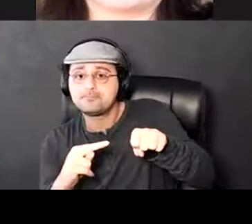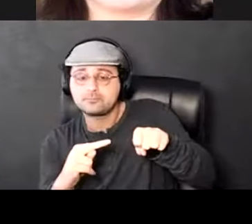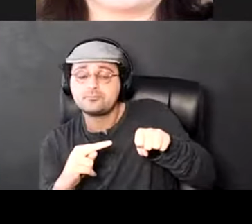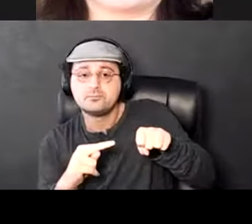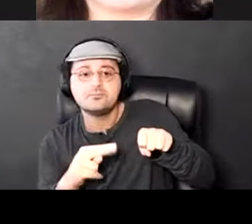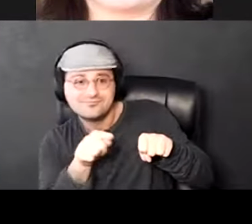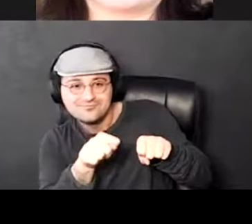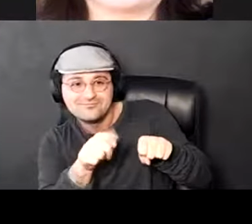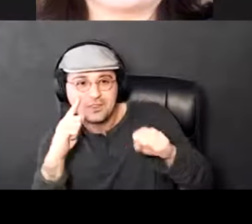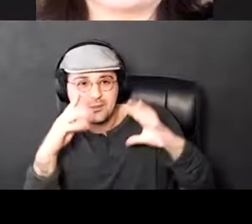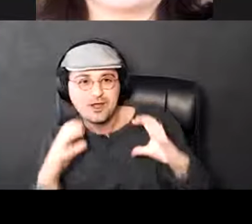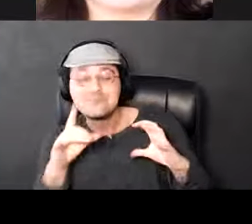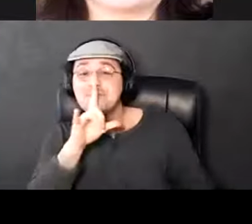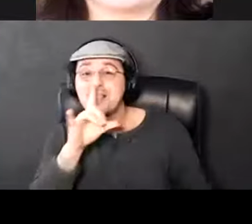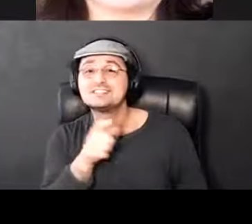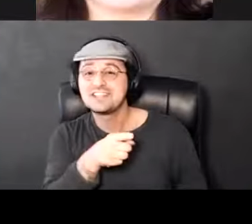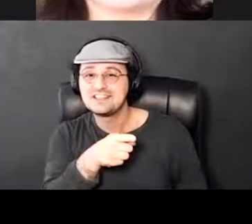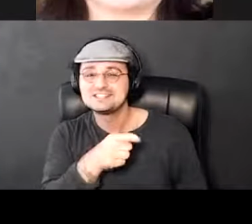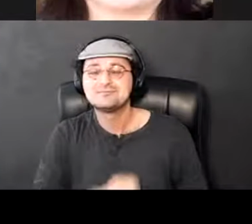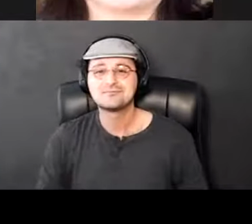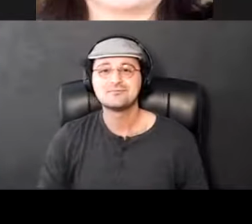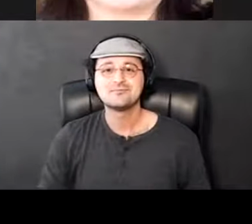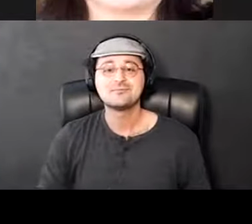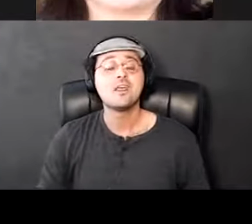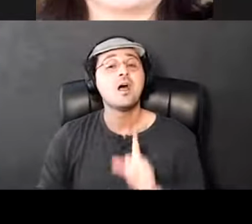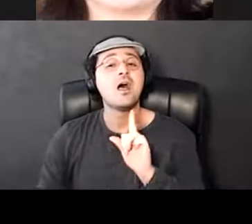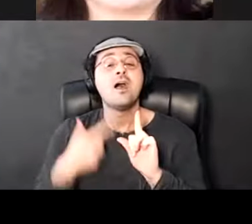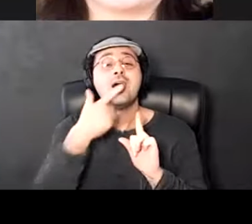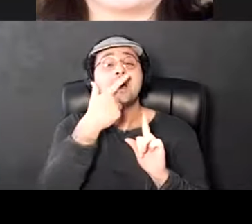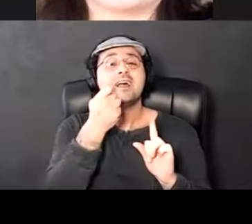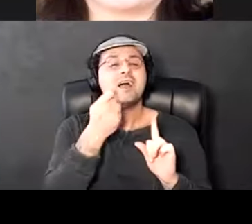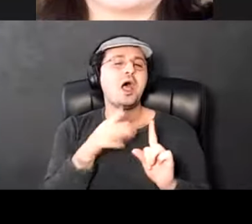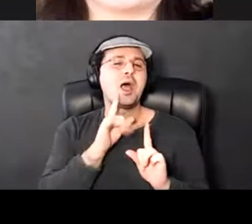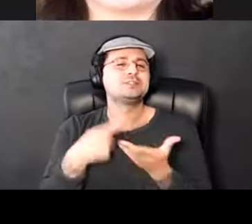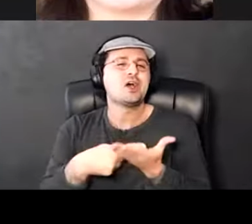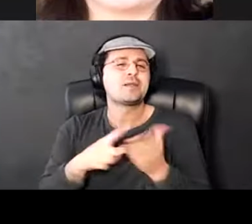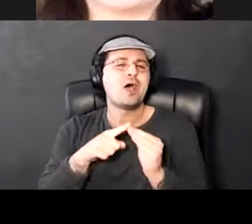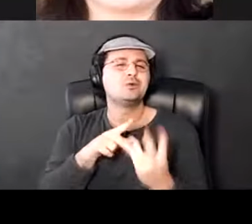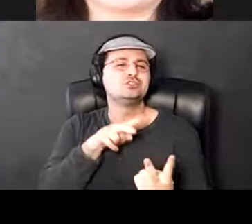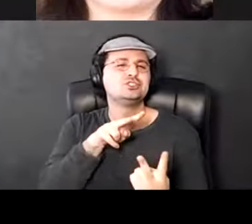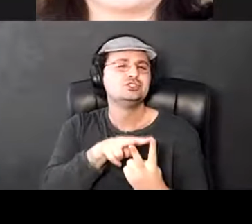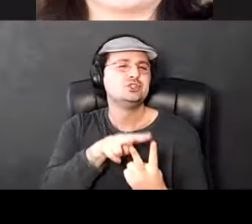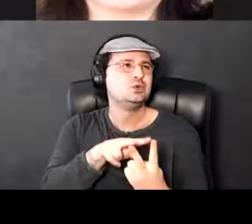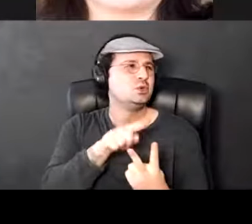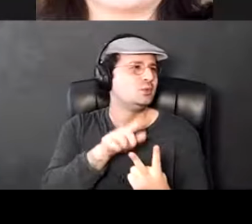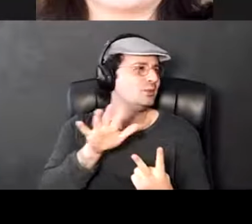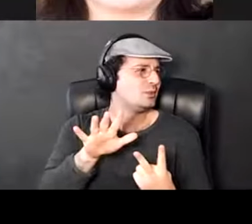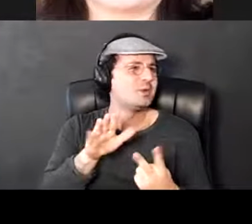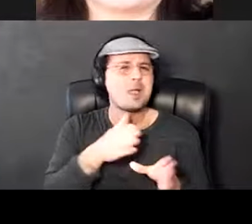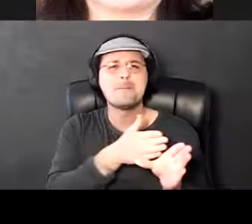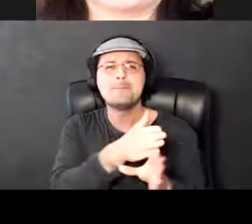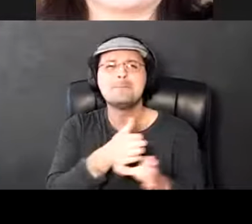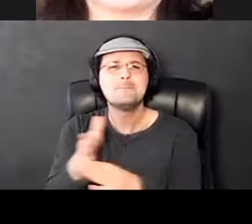the brain here, it'll look something like this. And one of I'll talk about two kind of main